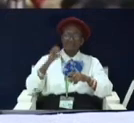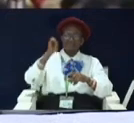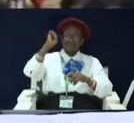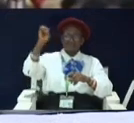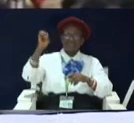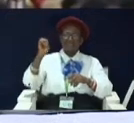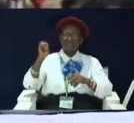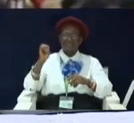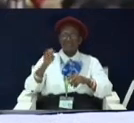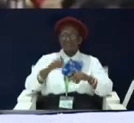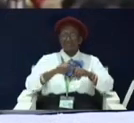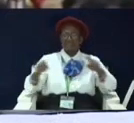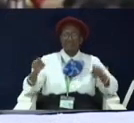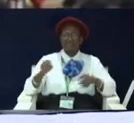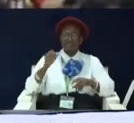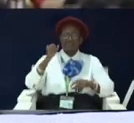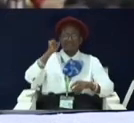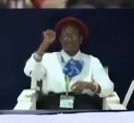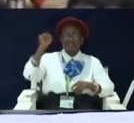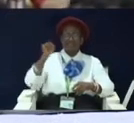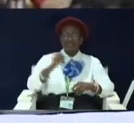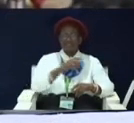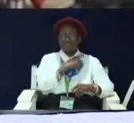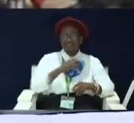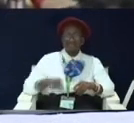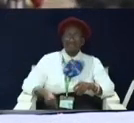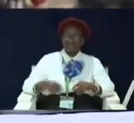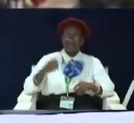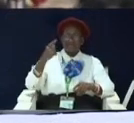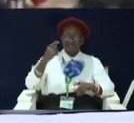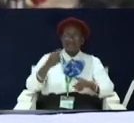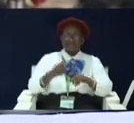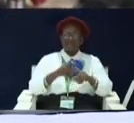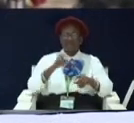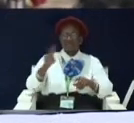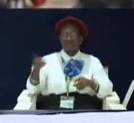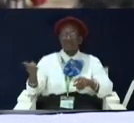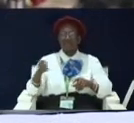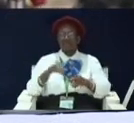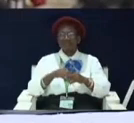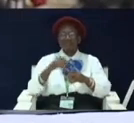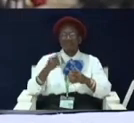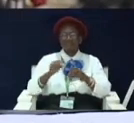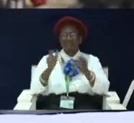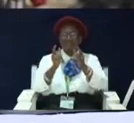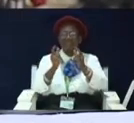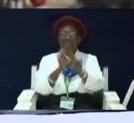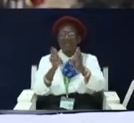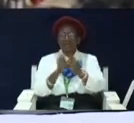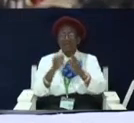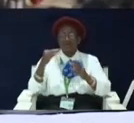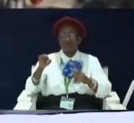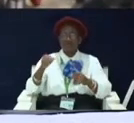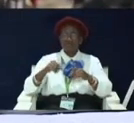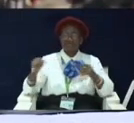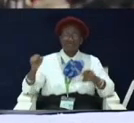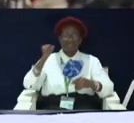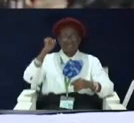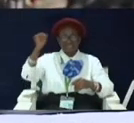delivered his king from falling into the trap of the enemy. O gba oba ilu re